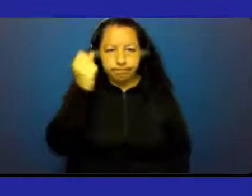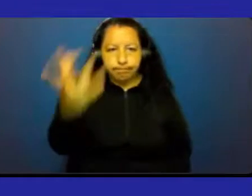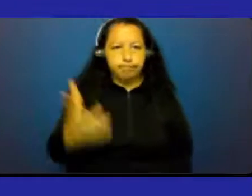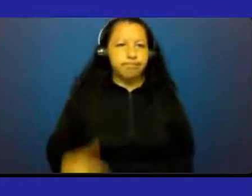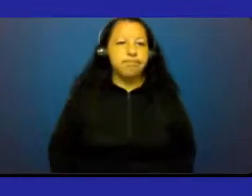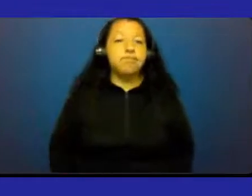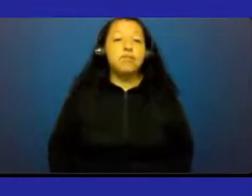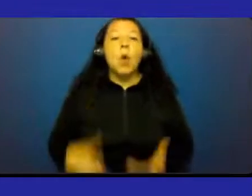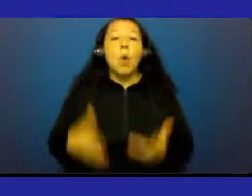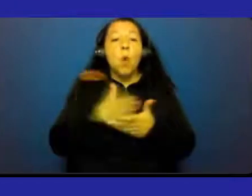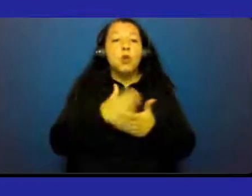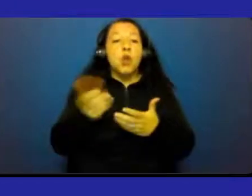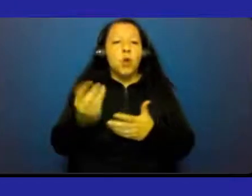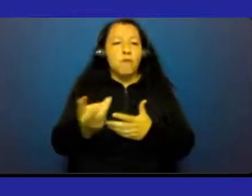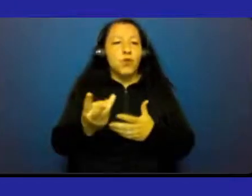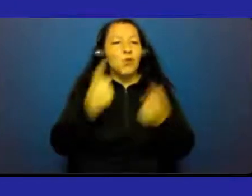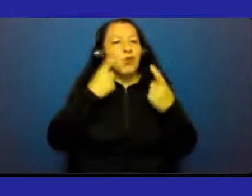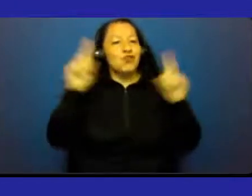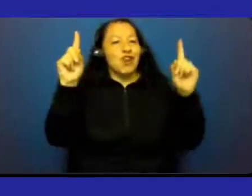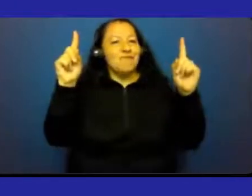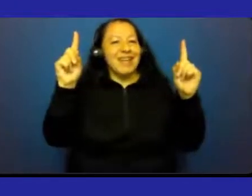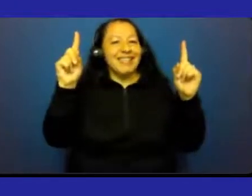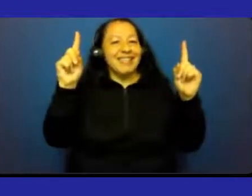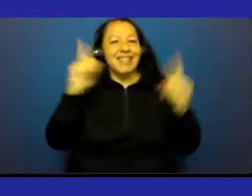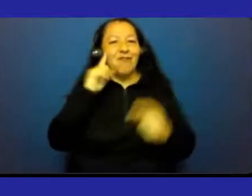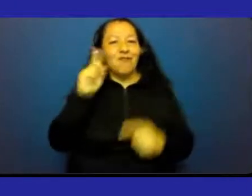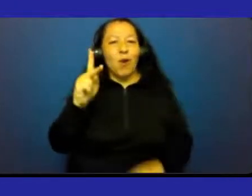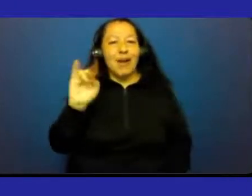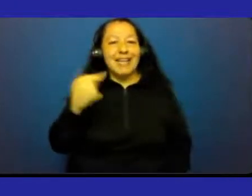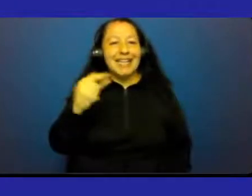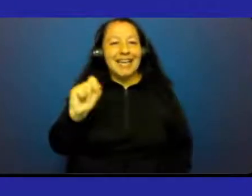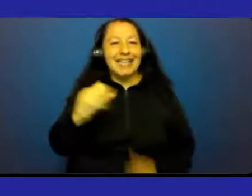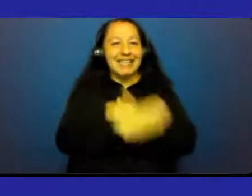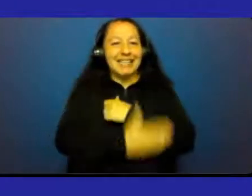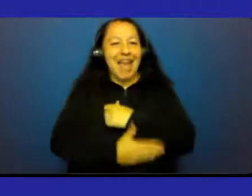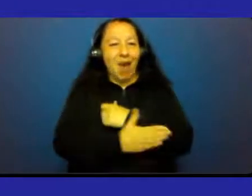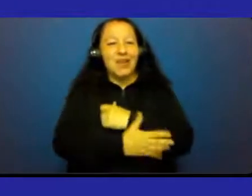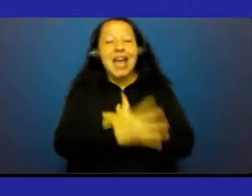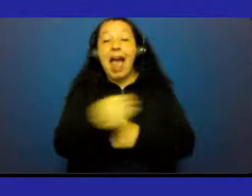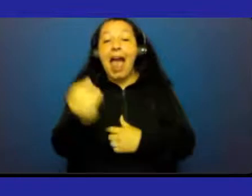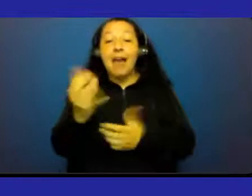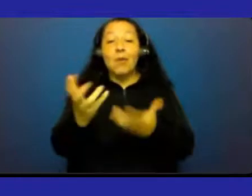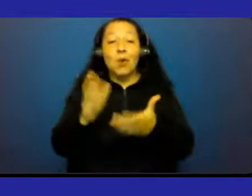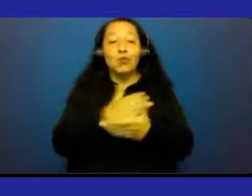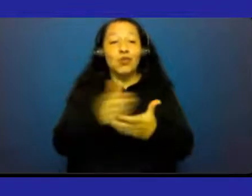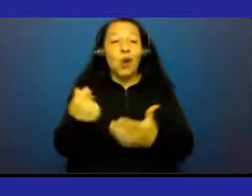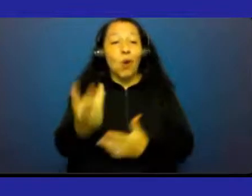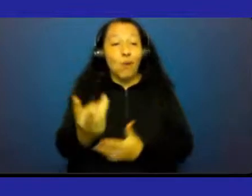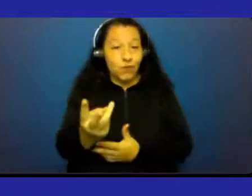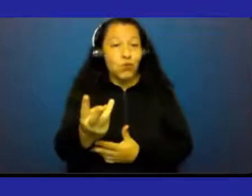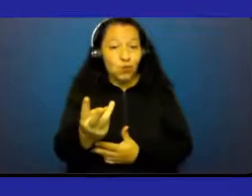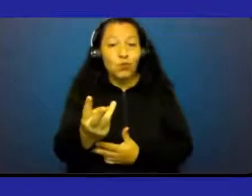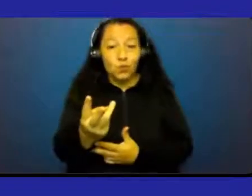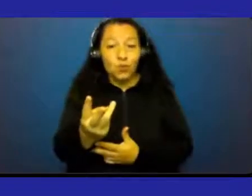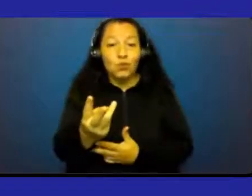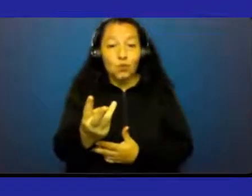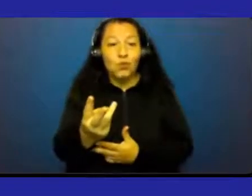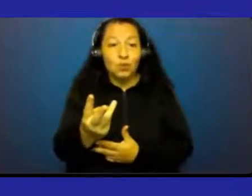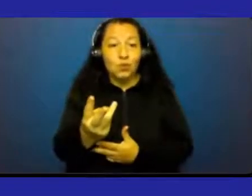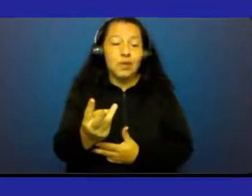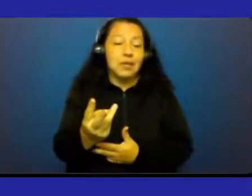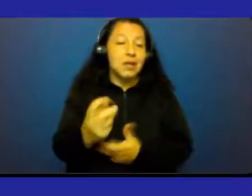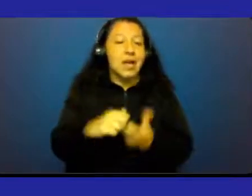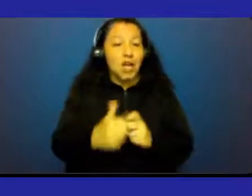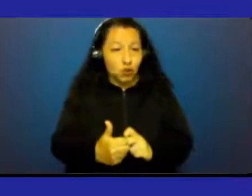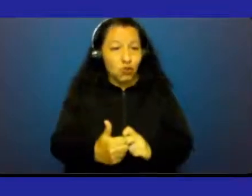a few achievements for Kings County and also share a few of issues